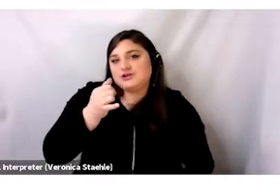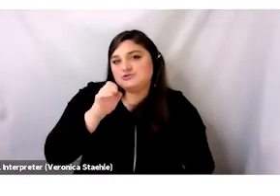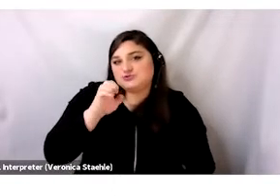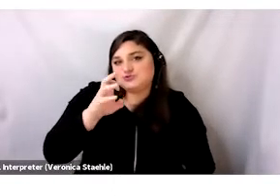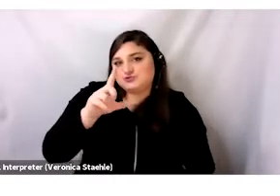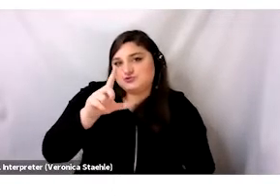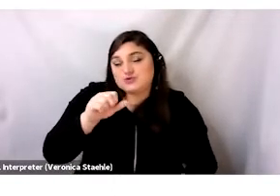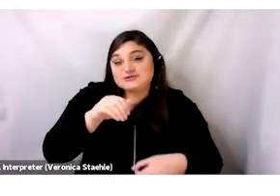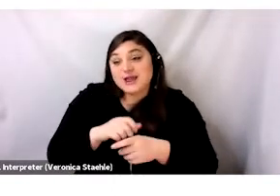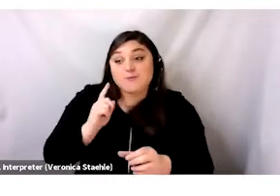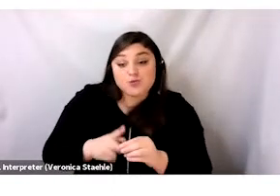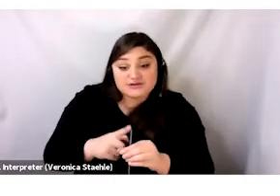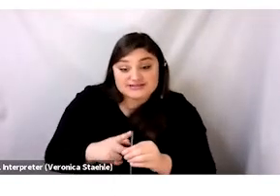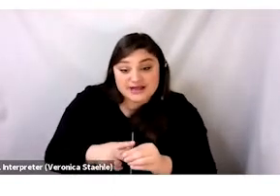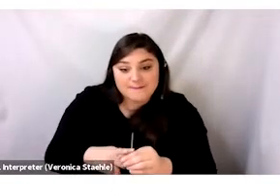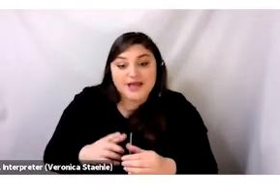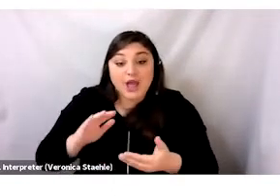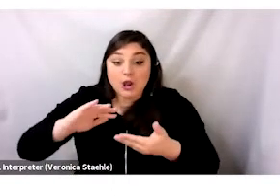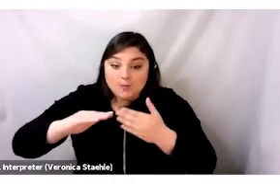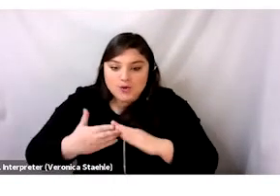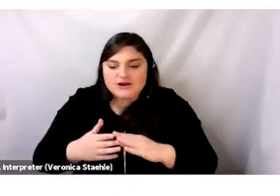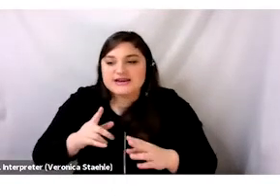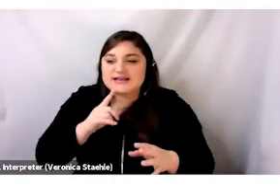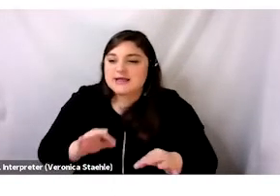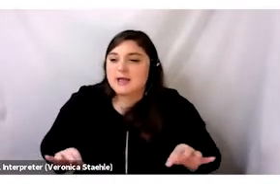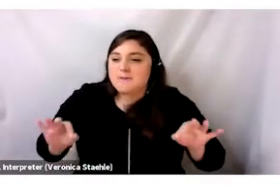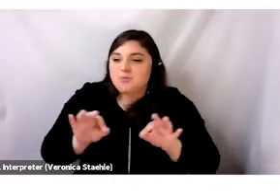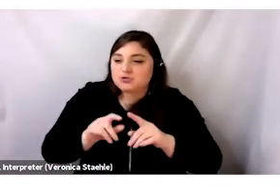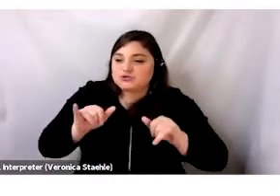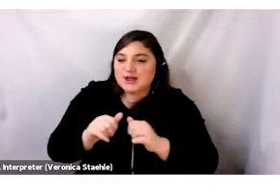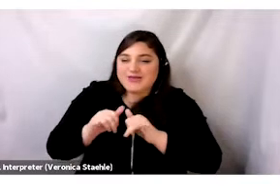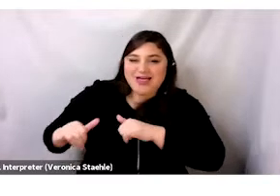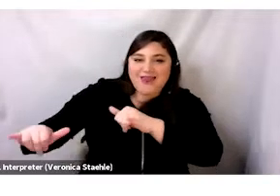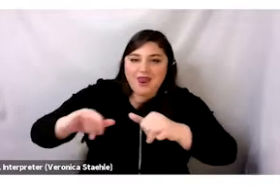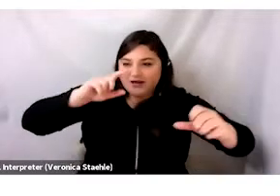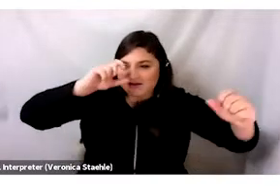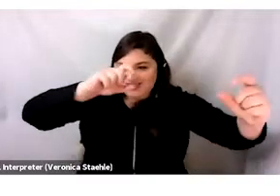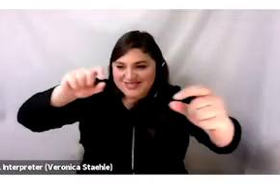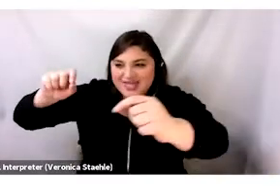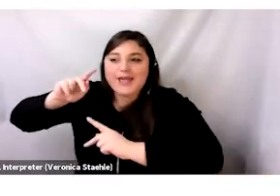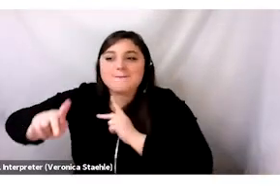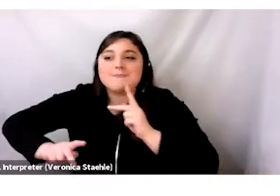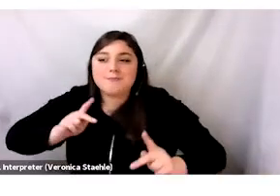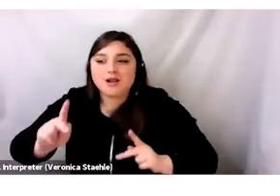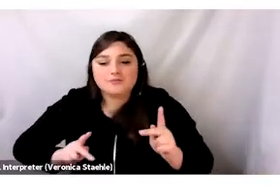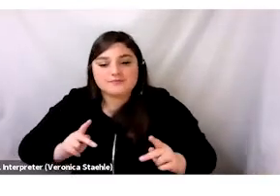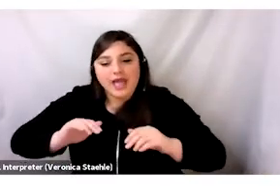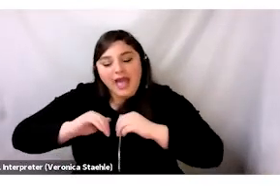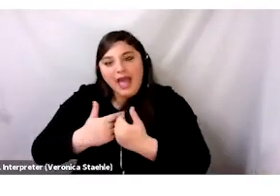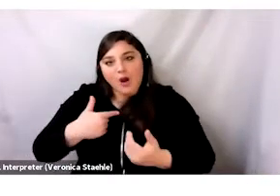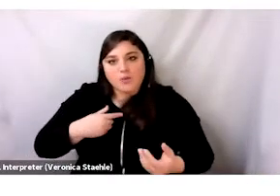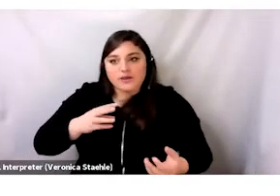and yeah, just really supporting each other in watering those beneficial